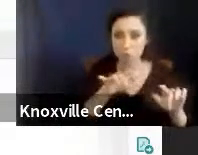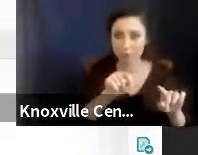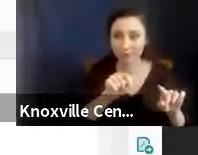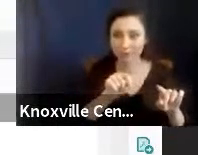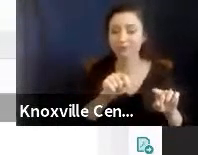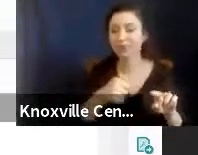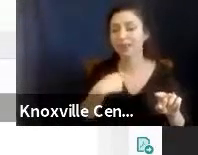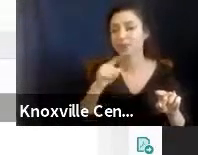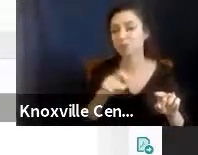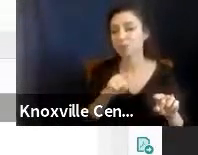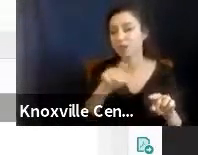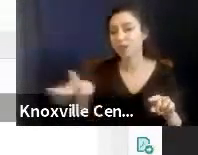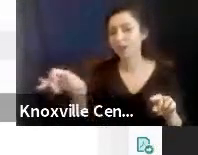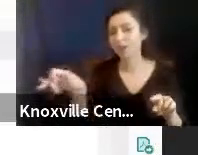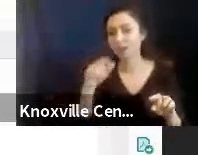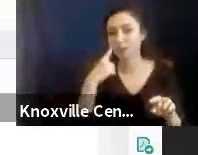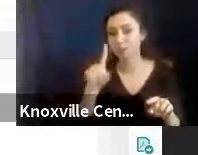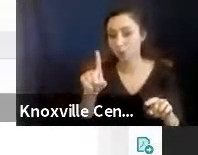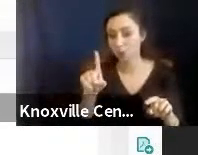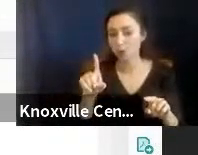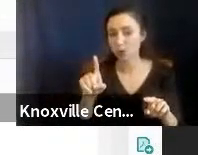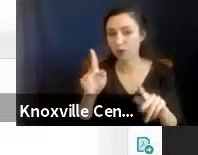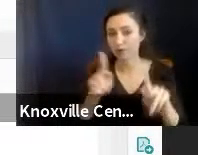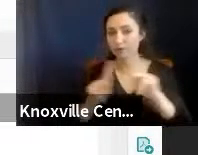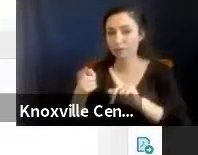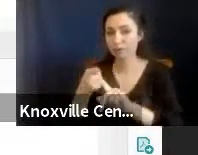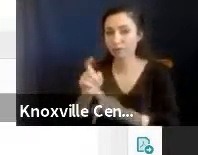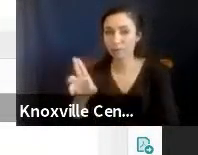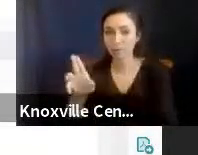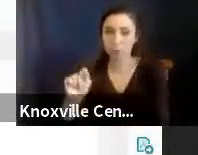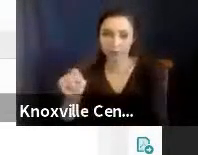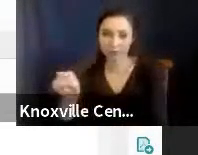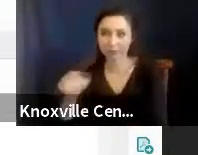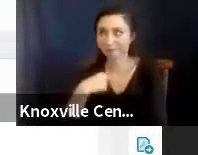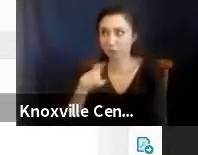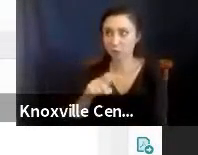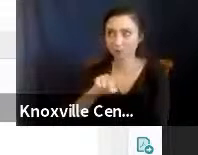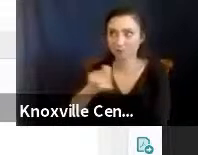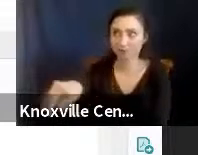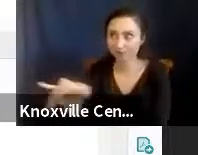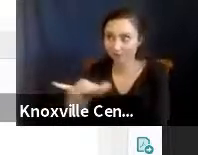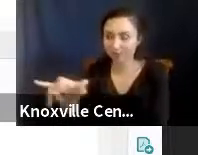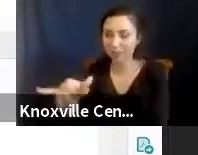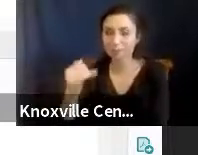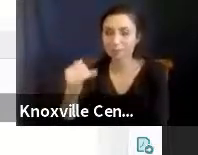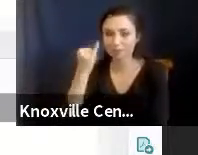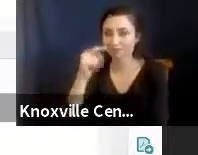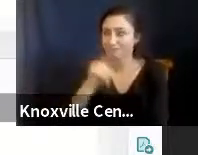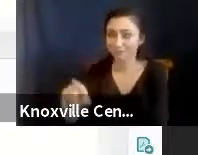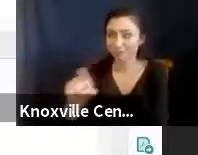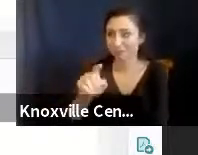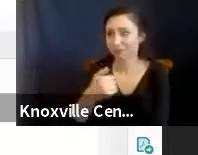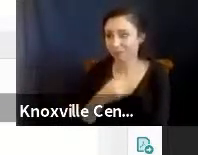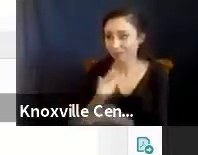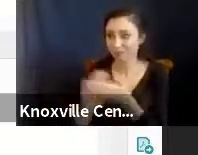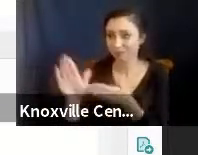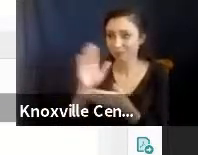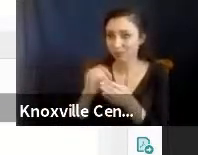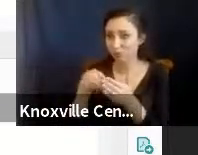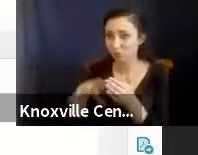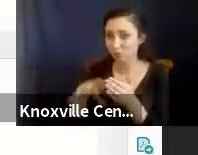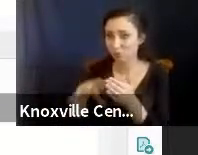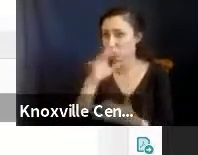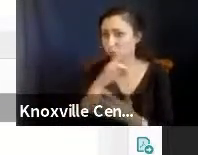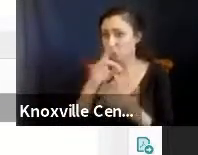question honestly to the folks from UT, as they have some of their college students who are choosing